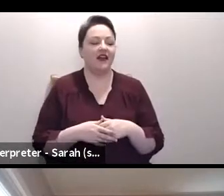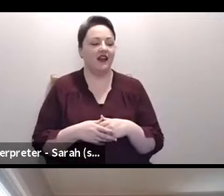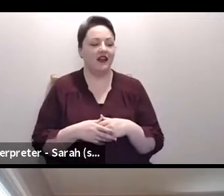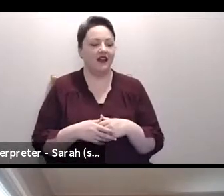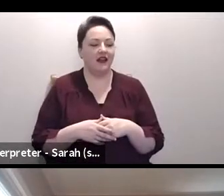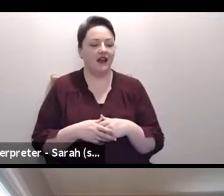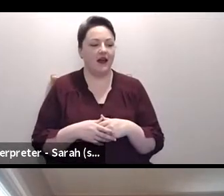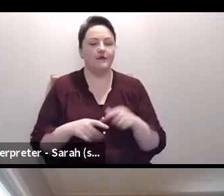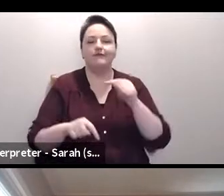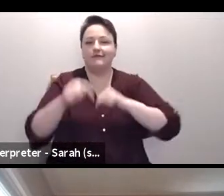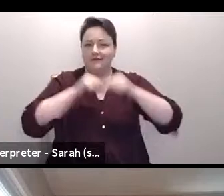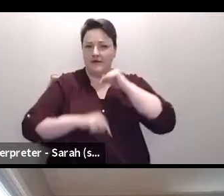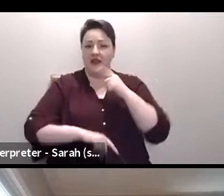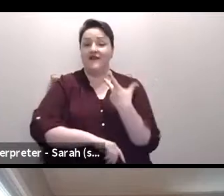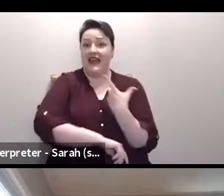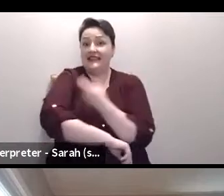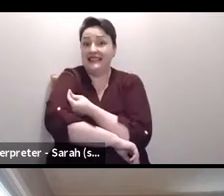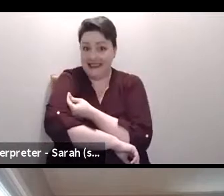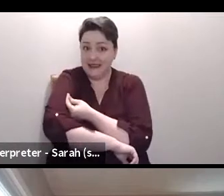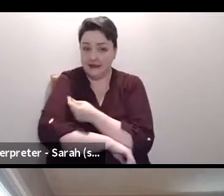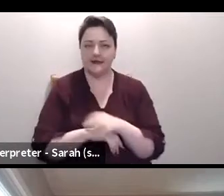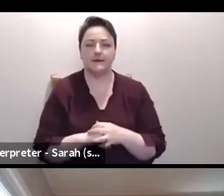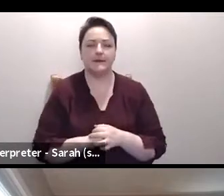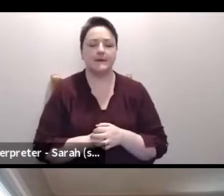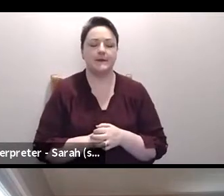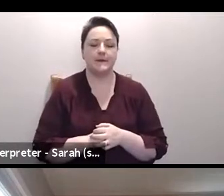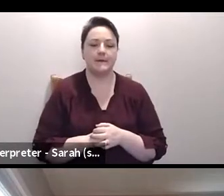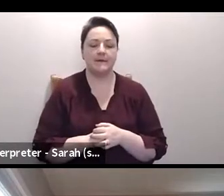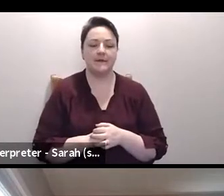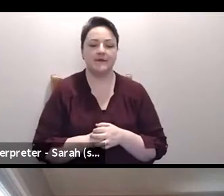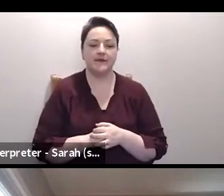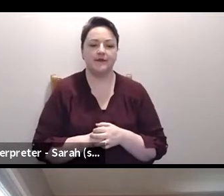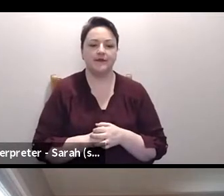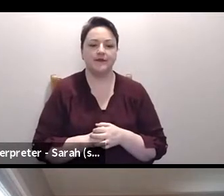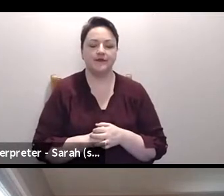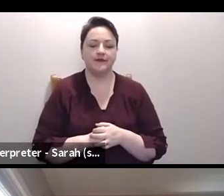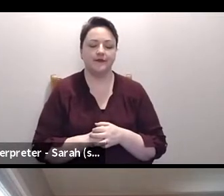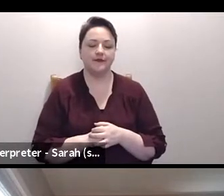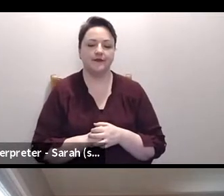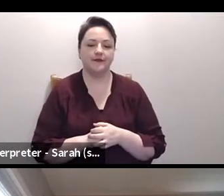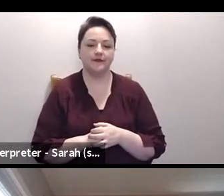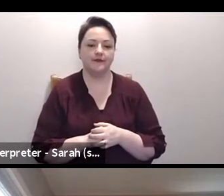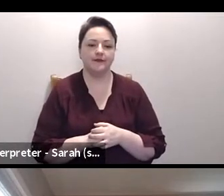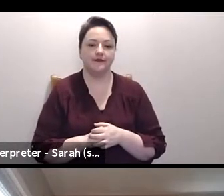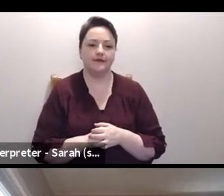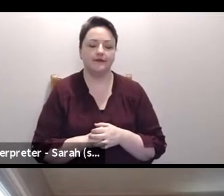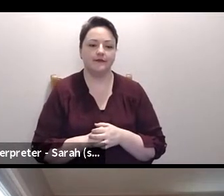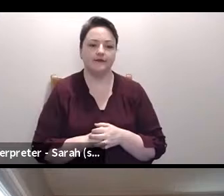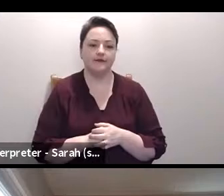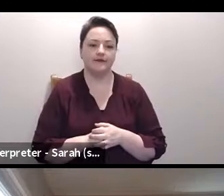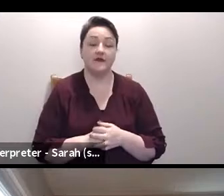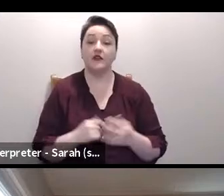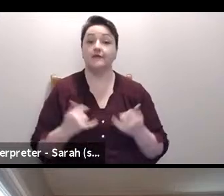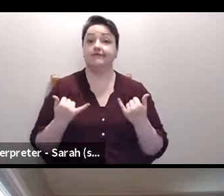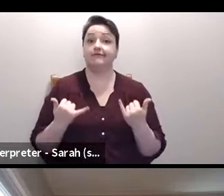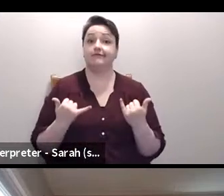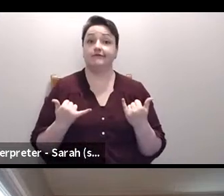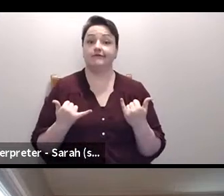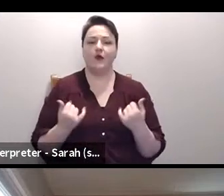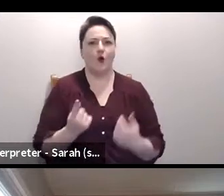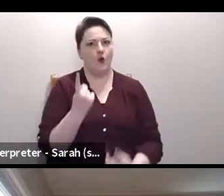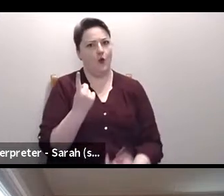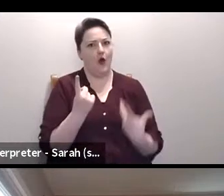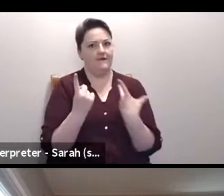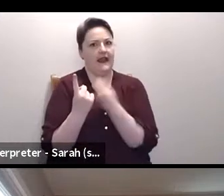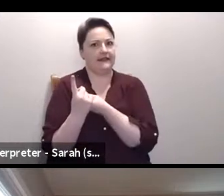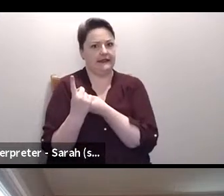jump back to vaccines and say that with vaccines, there's only one vaccine that's currently available